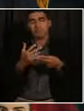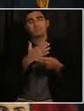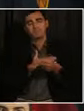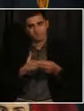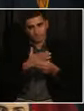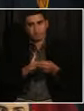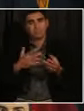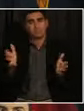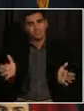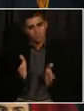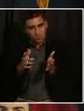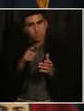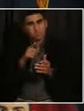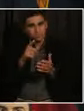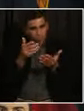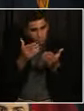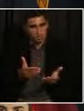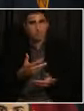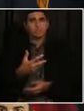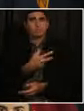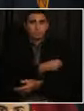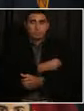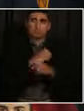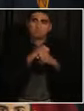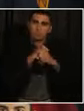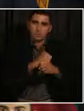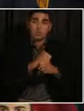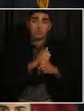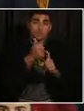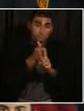the step to get protected for yourself and your family today.